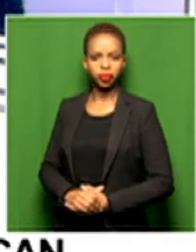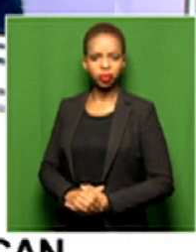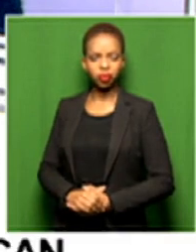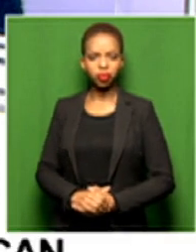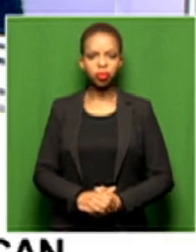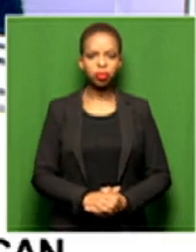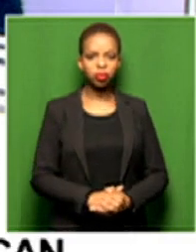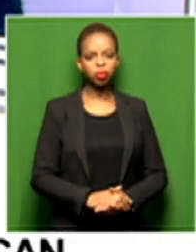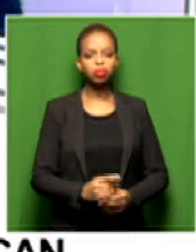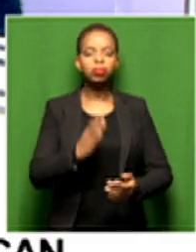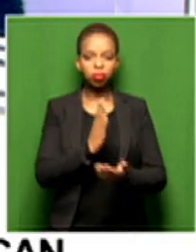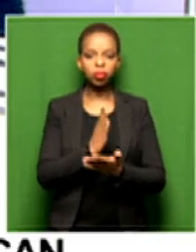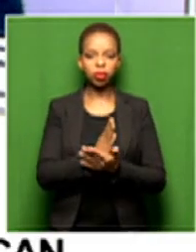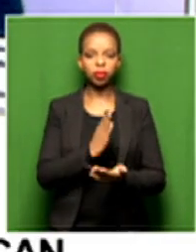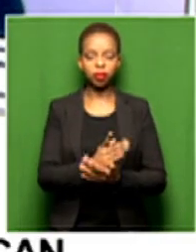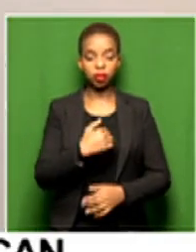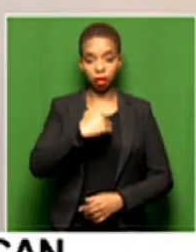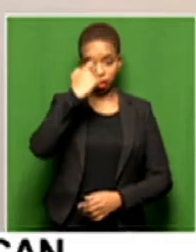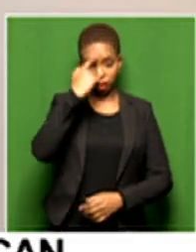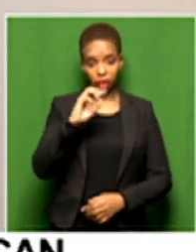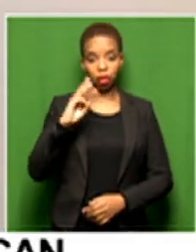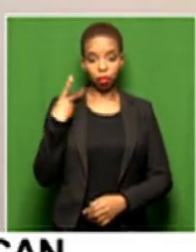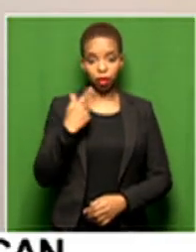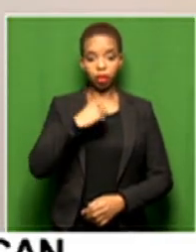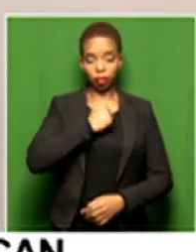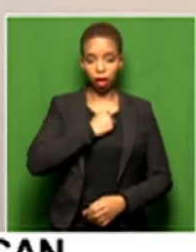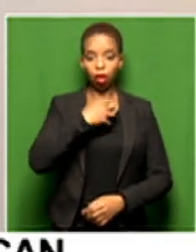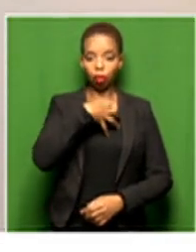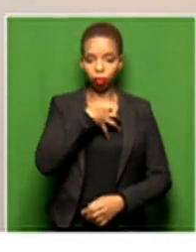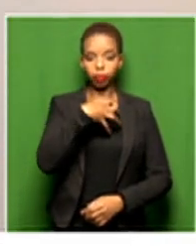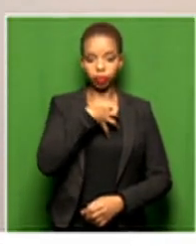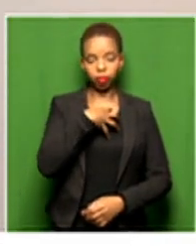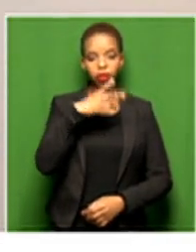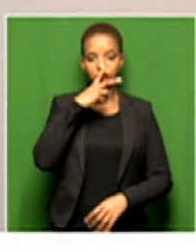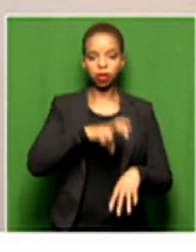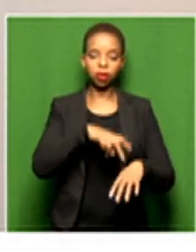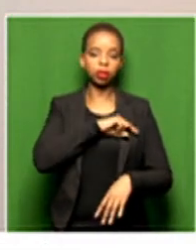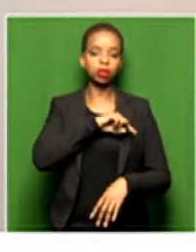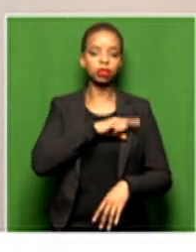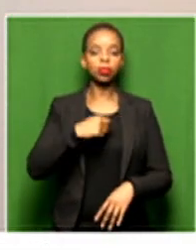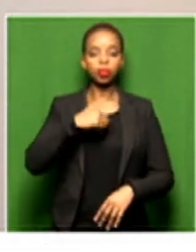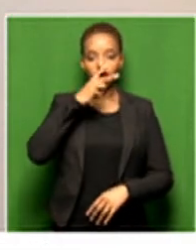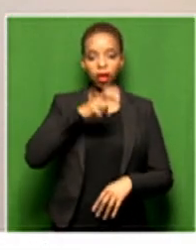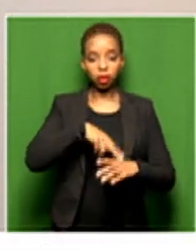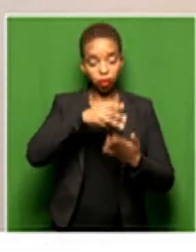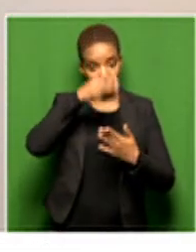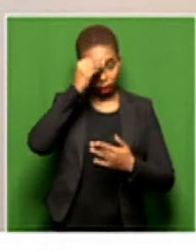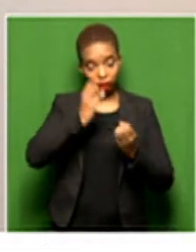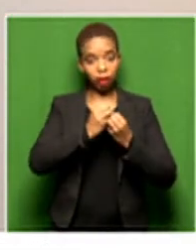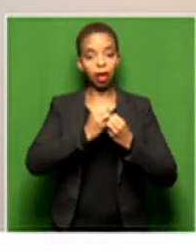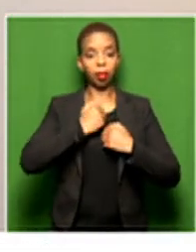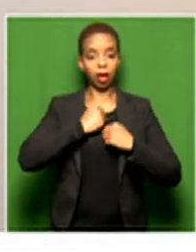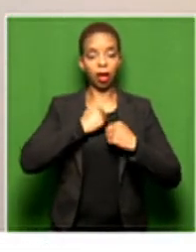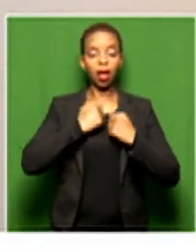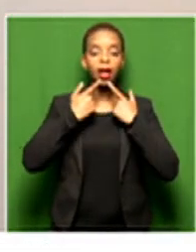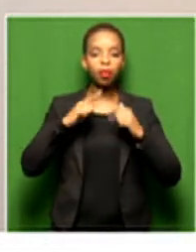Definitely. I think it was also my own need. So I really wanted an accessible way to be able to learn my own language. And I actually found that there aren't a lot of resources to